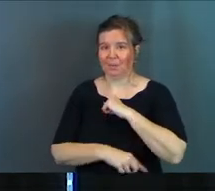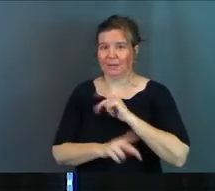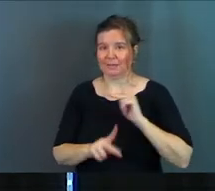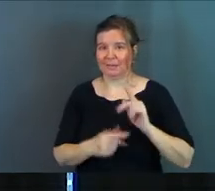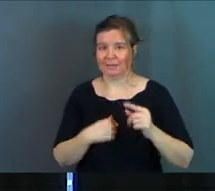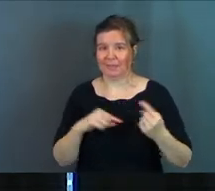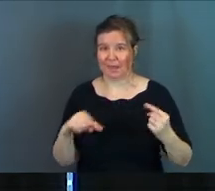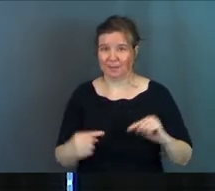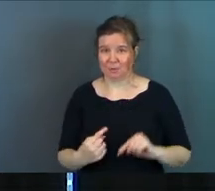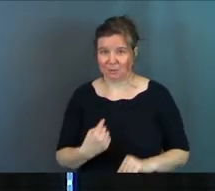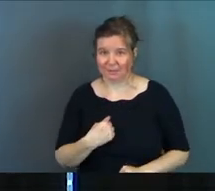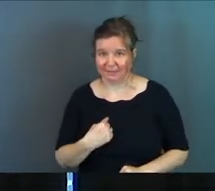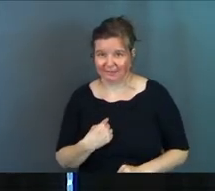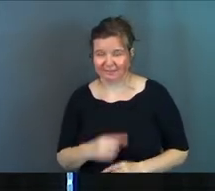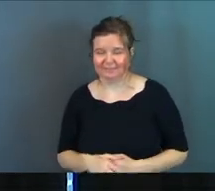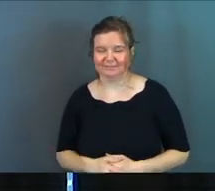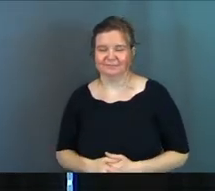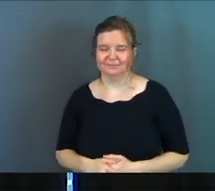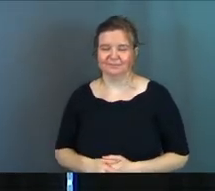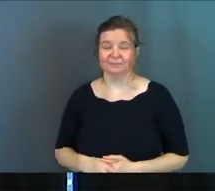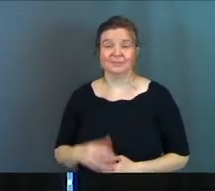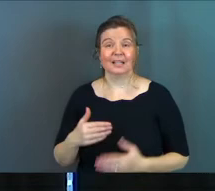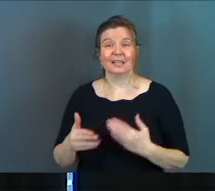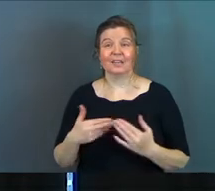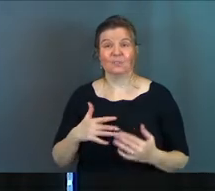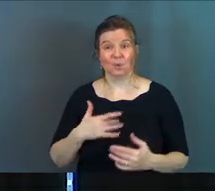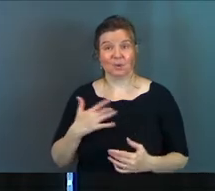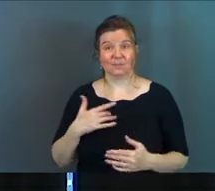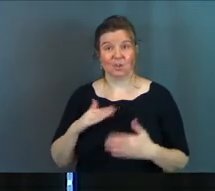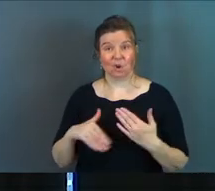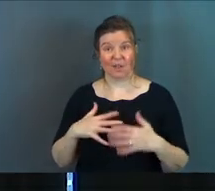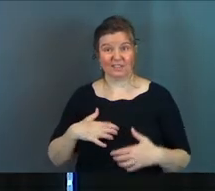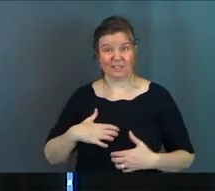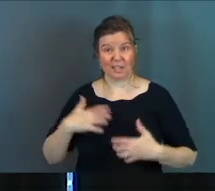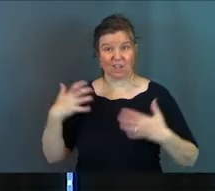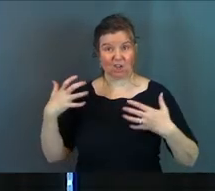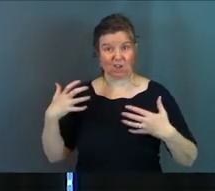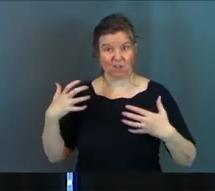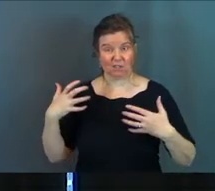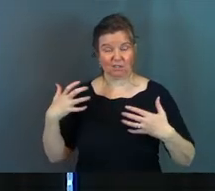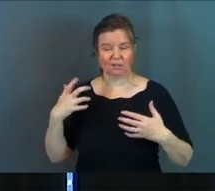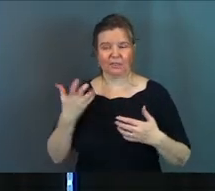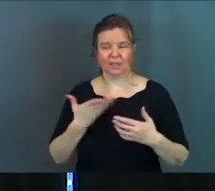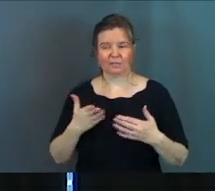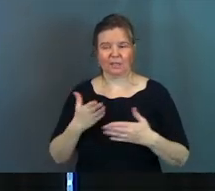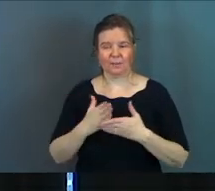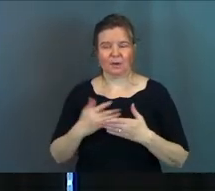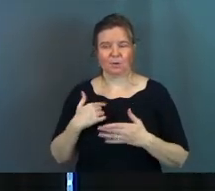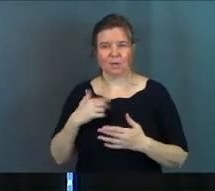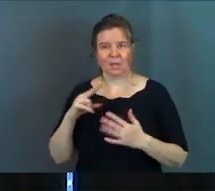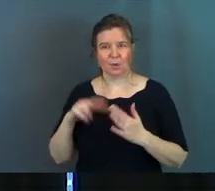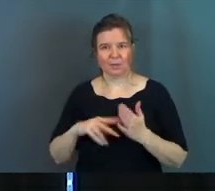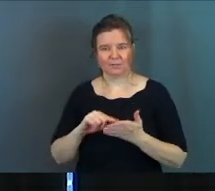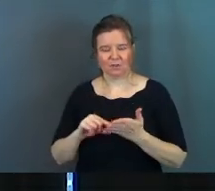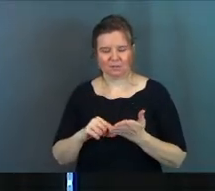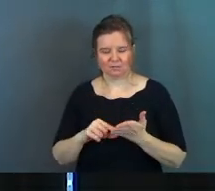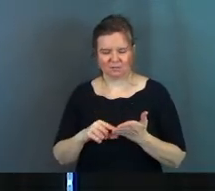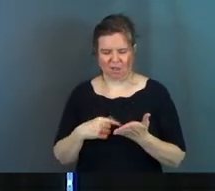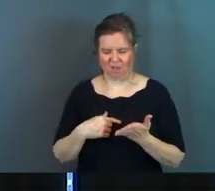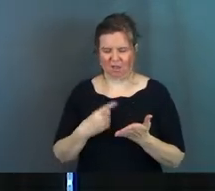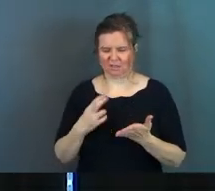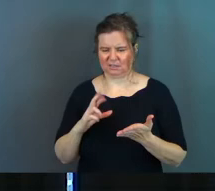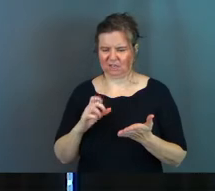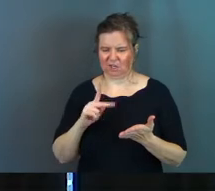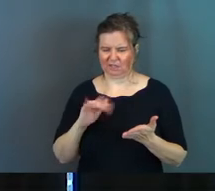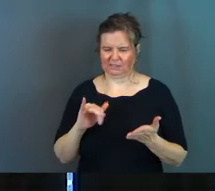the people that persecute me? And even though you're feeling all this anger, there's still a part of you that reads that verse and you're like, how